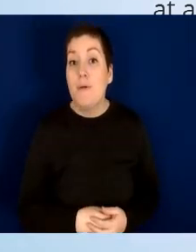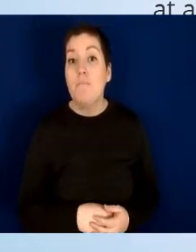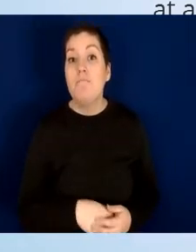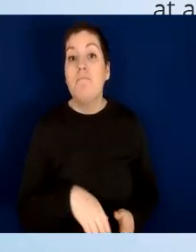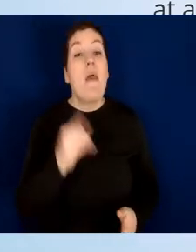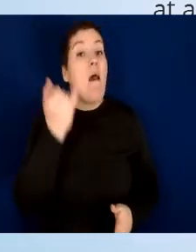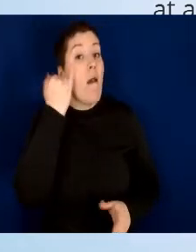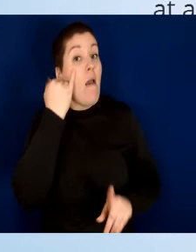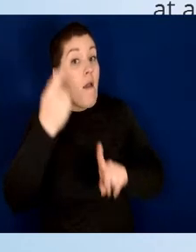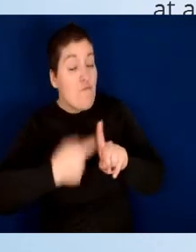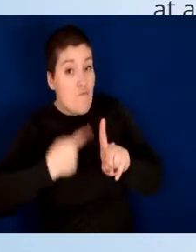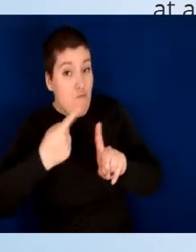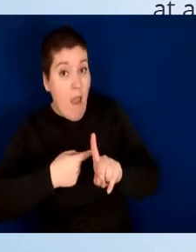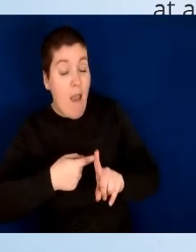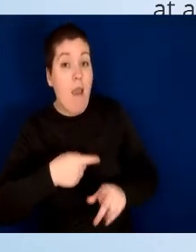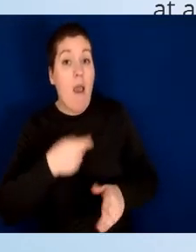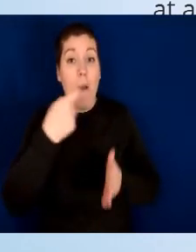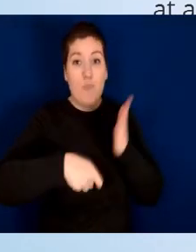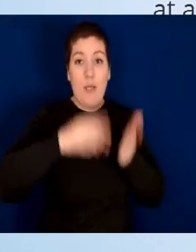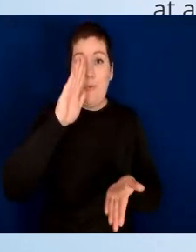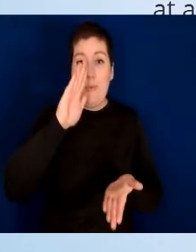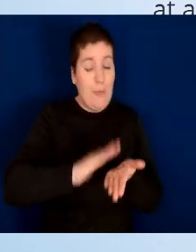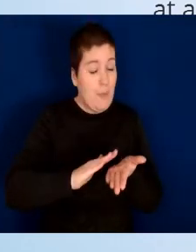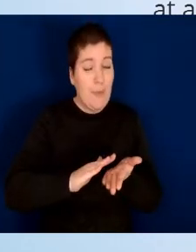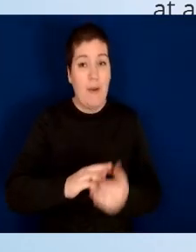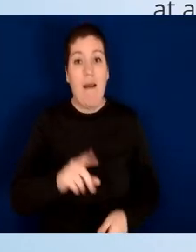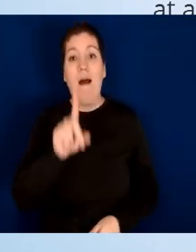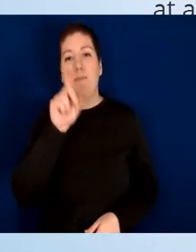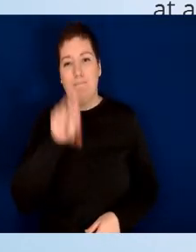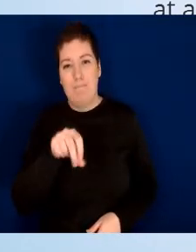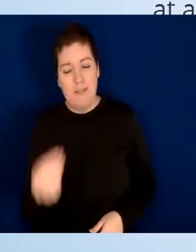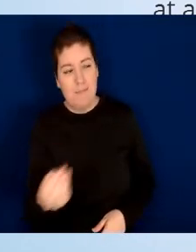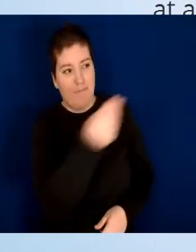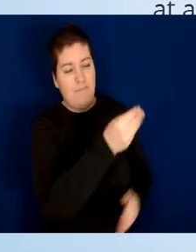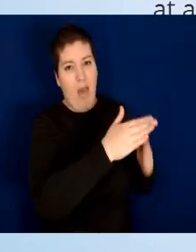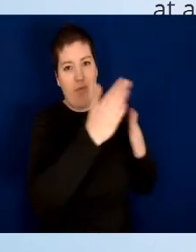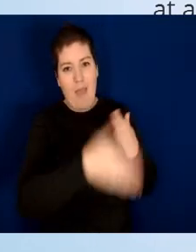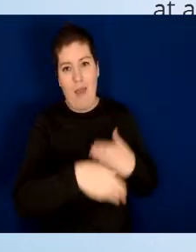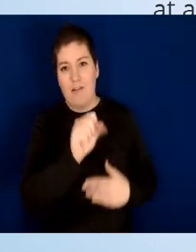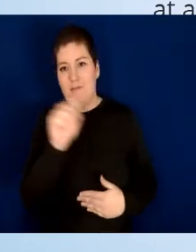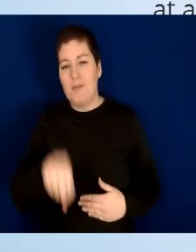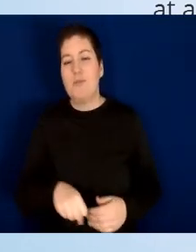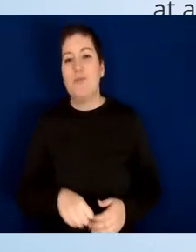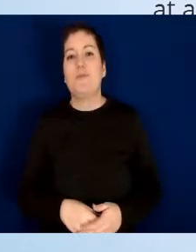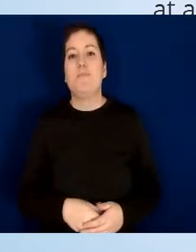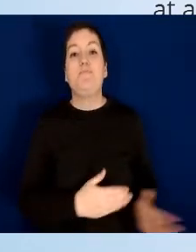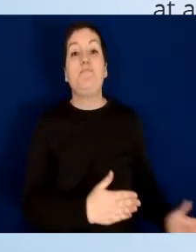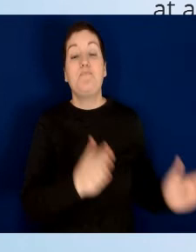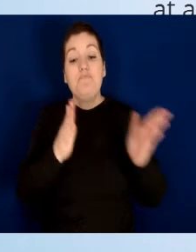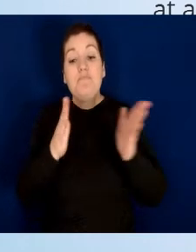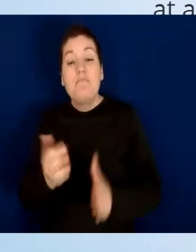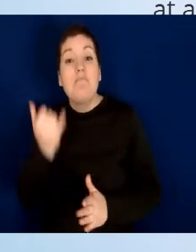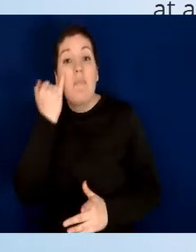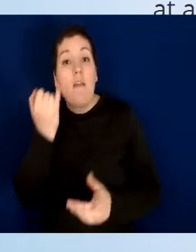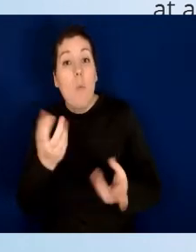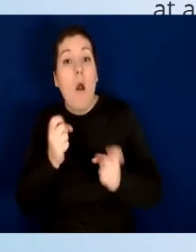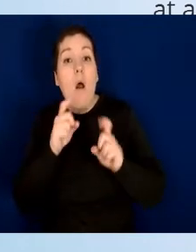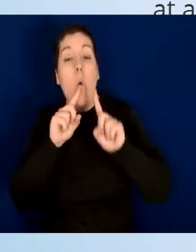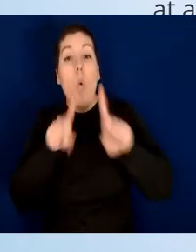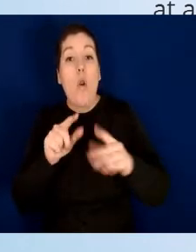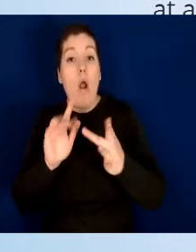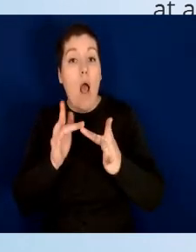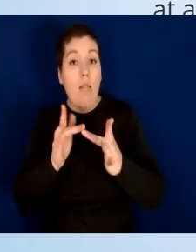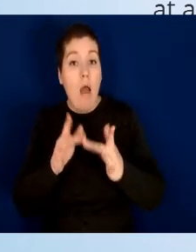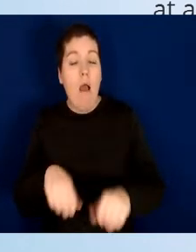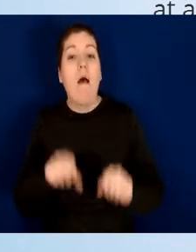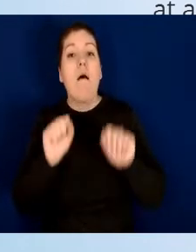enough time to get a hold of the book. The college bookstore will also sell electronic versions of the textbooks. Not all